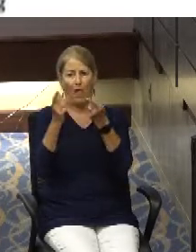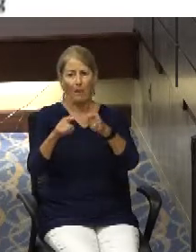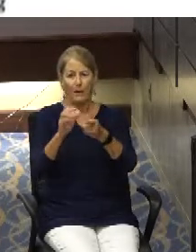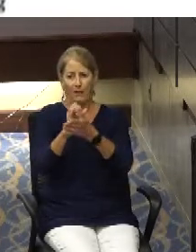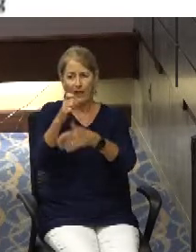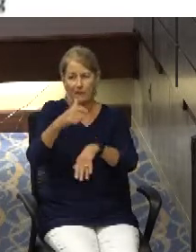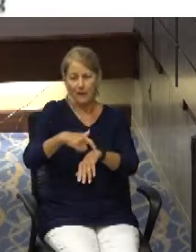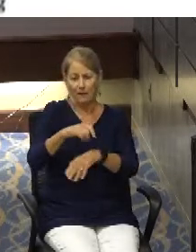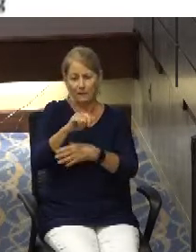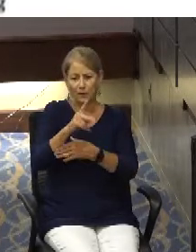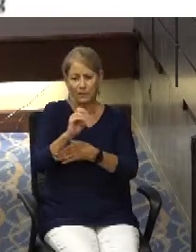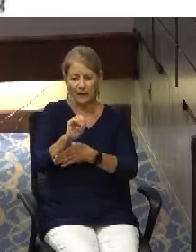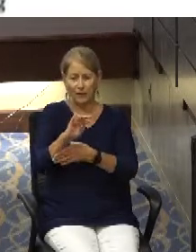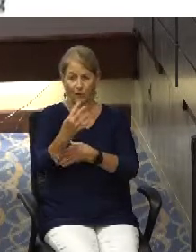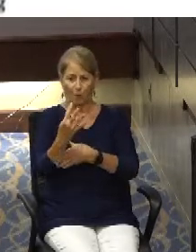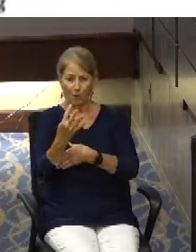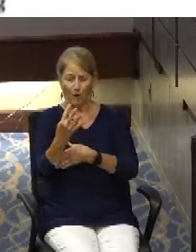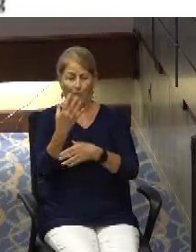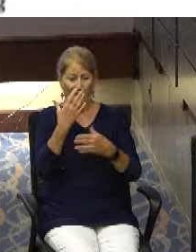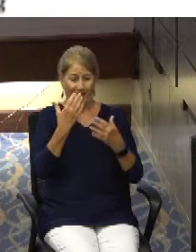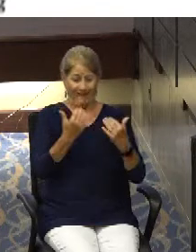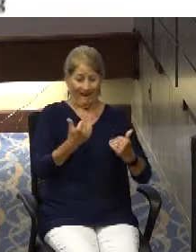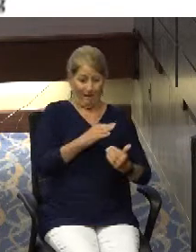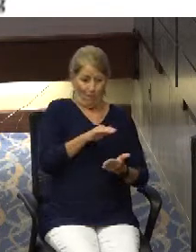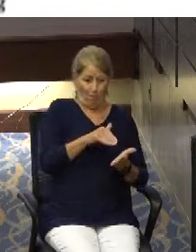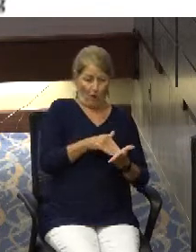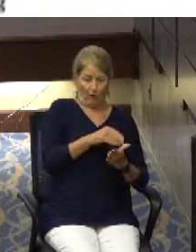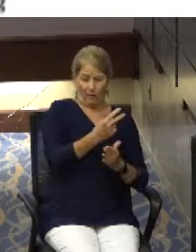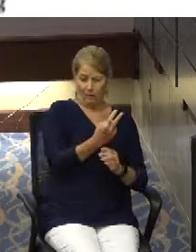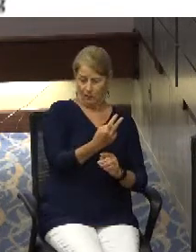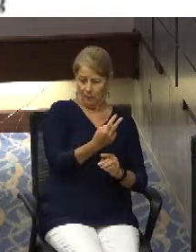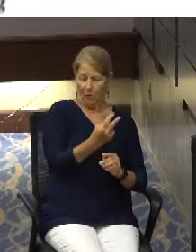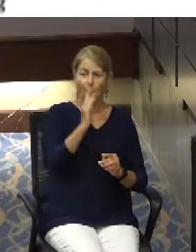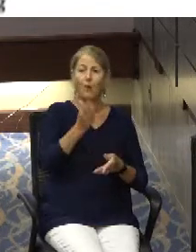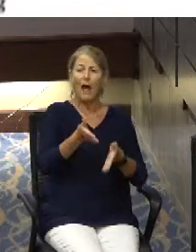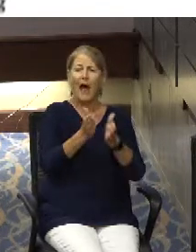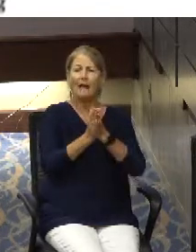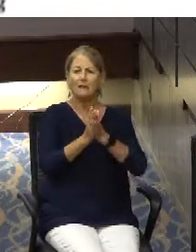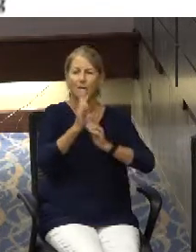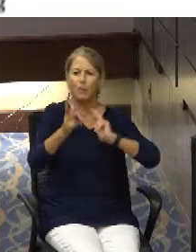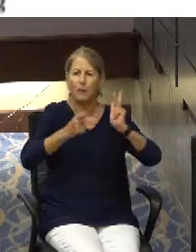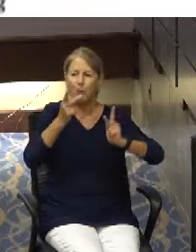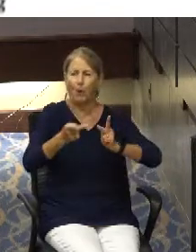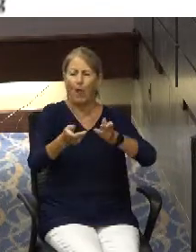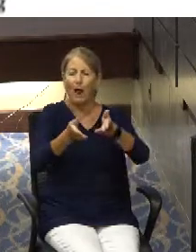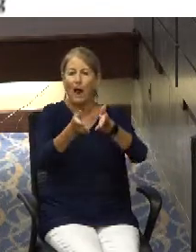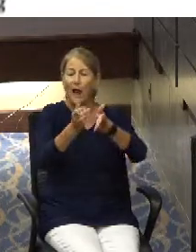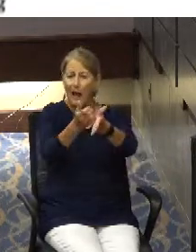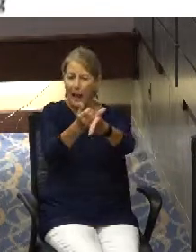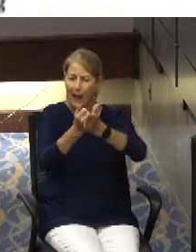in time. Again, we're in moderate water shortage. We're asking for the public's help to reduce their consumption. I would